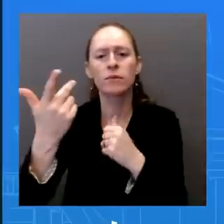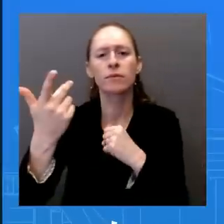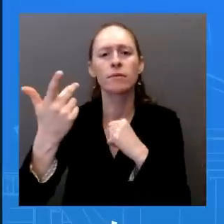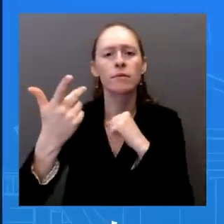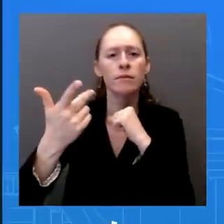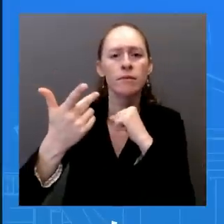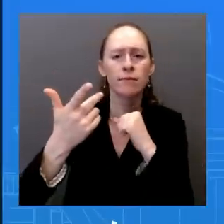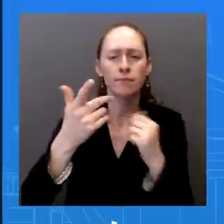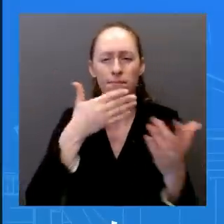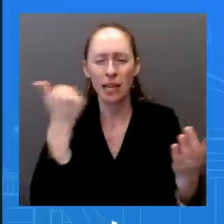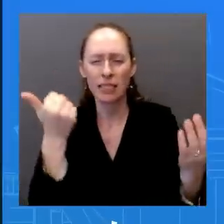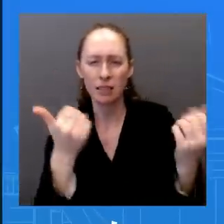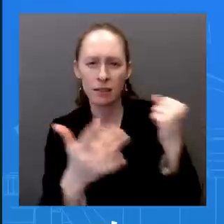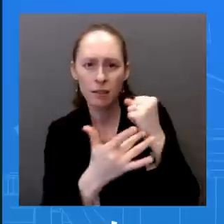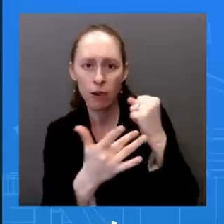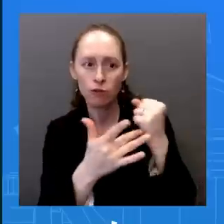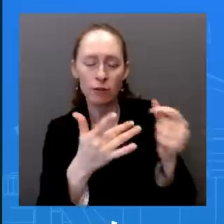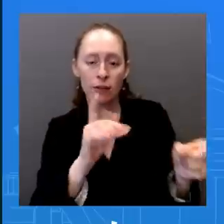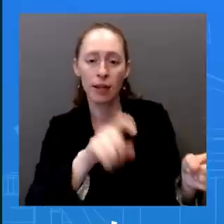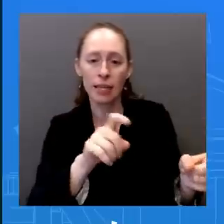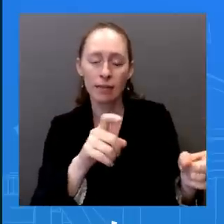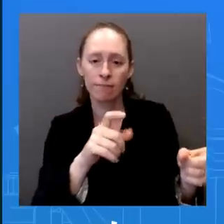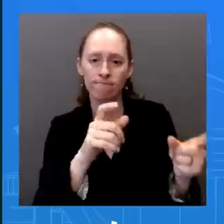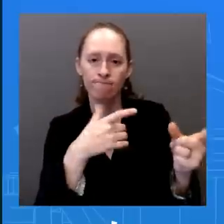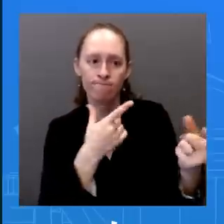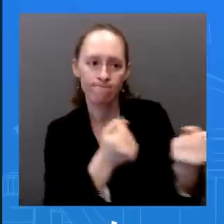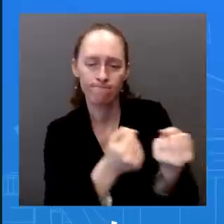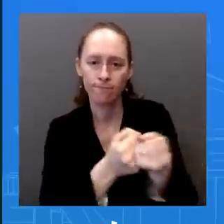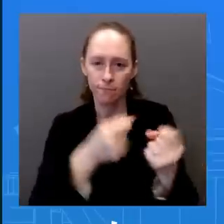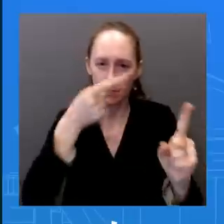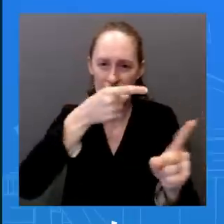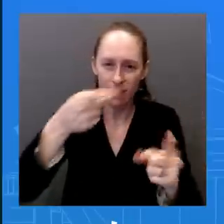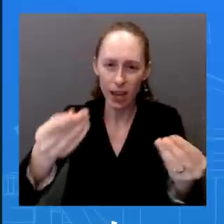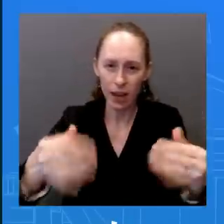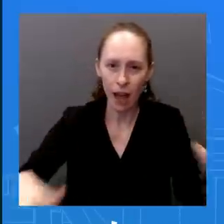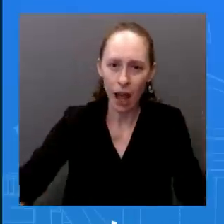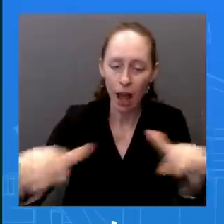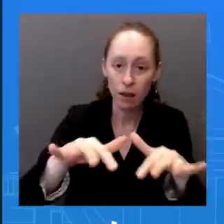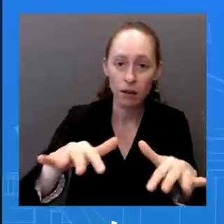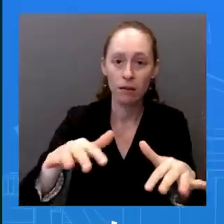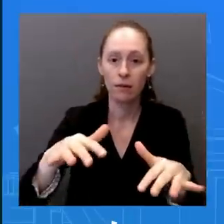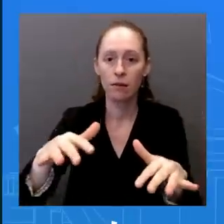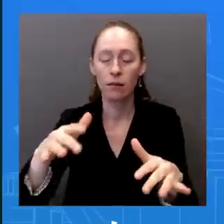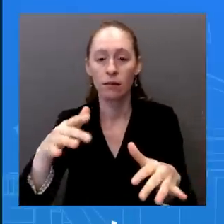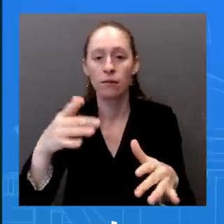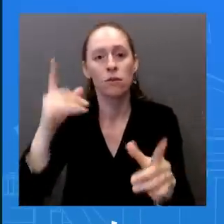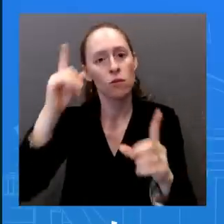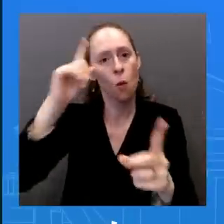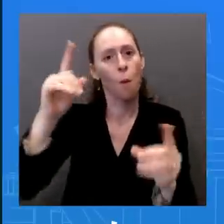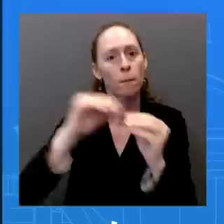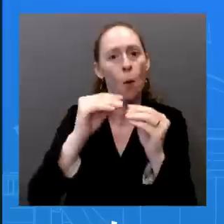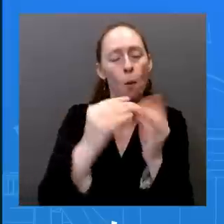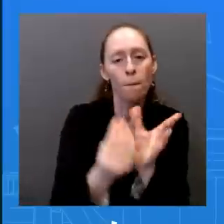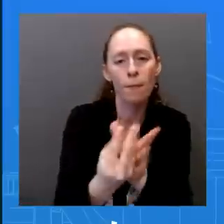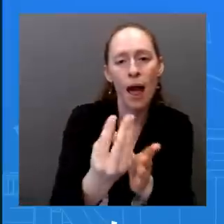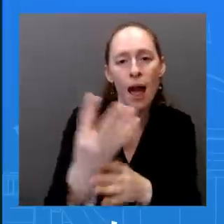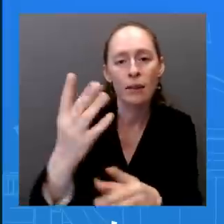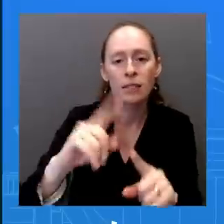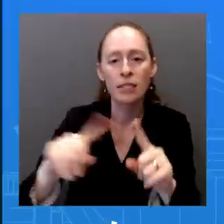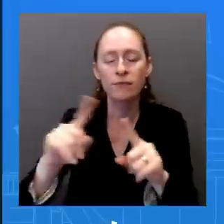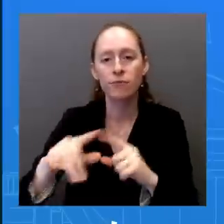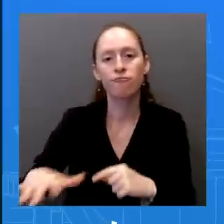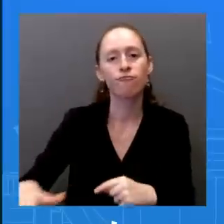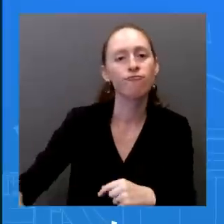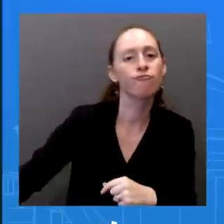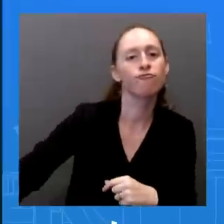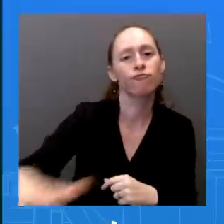to get the level of food production necessary to reduce global food insecurity. He'll speak to all of those things, both with leaders in New